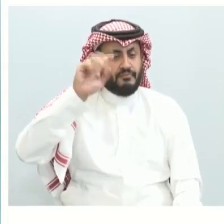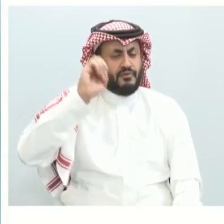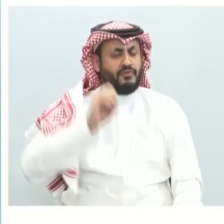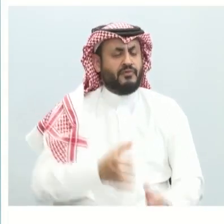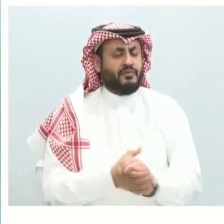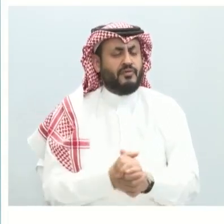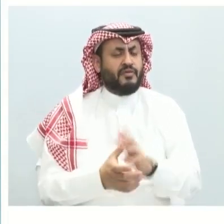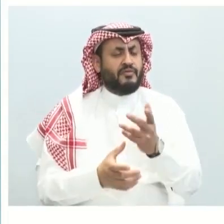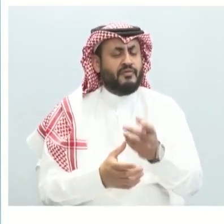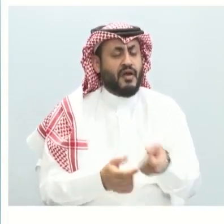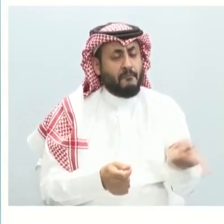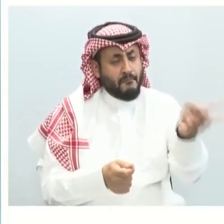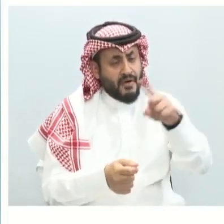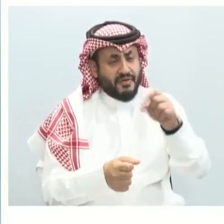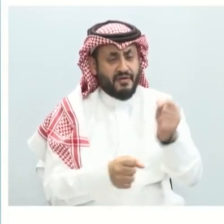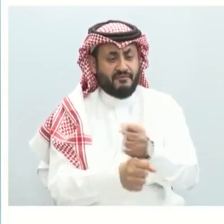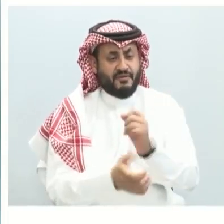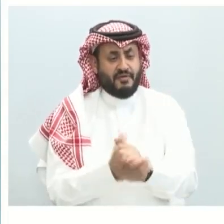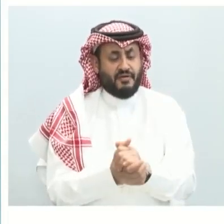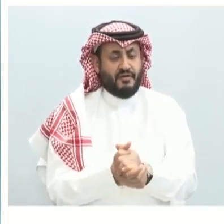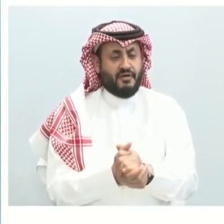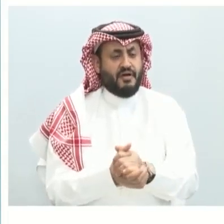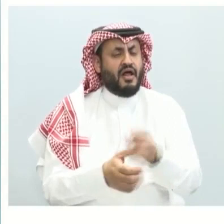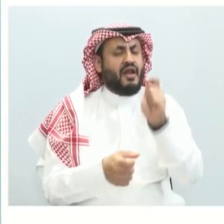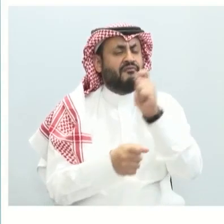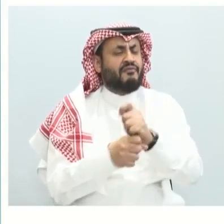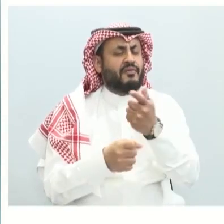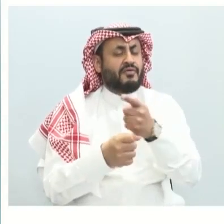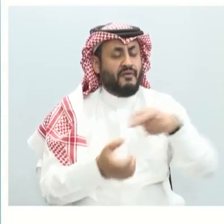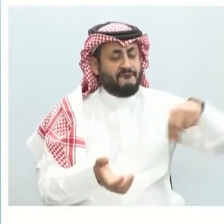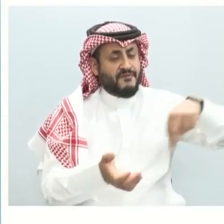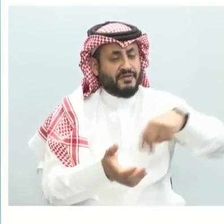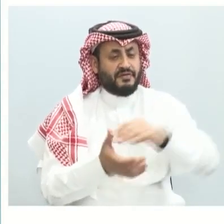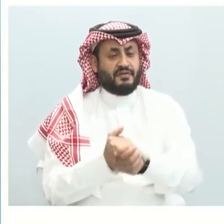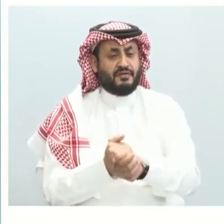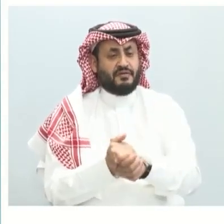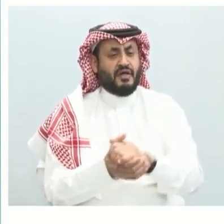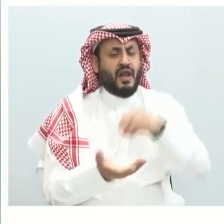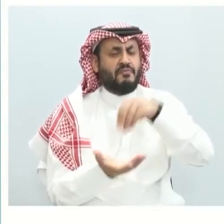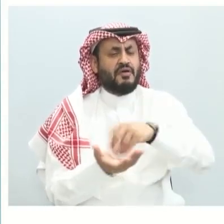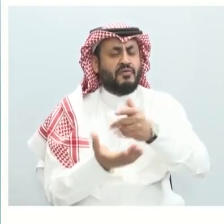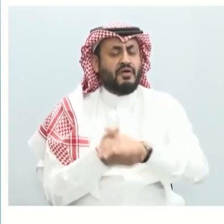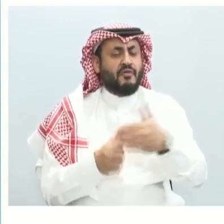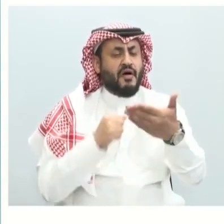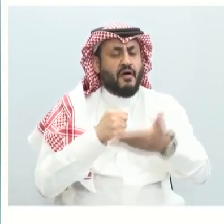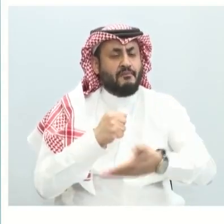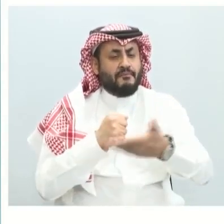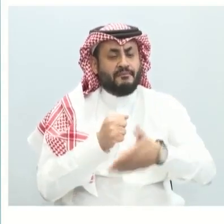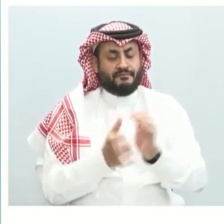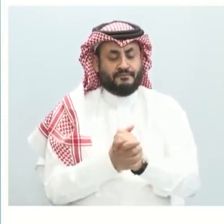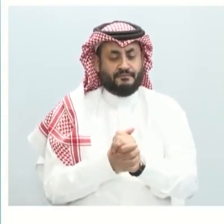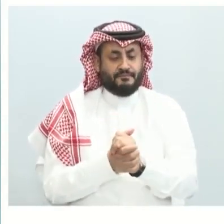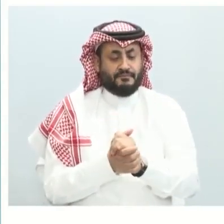Abha in Asir. So here with number one, here we someone is talking about his